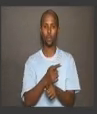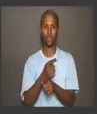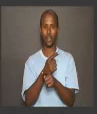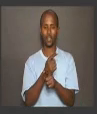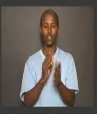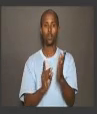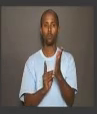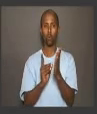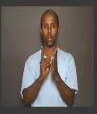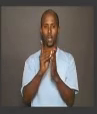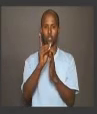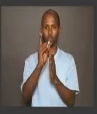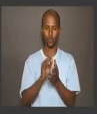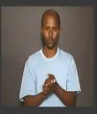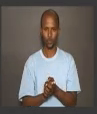progression, then